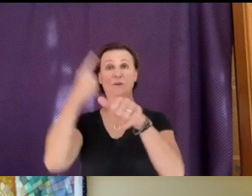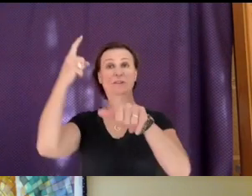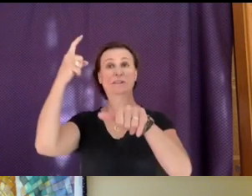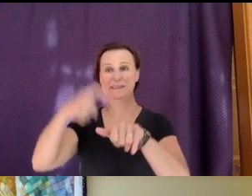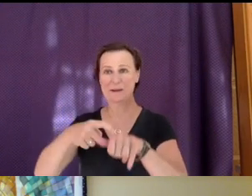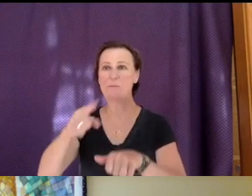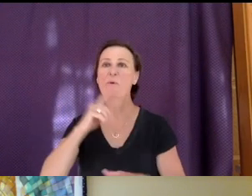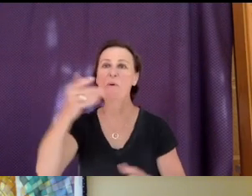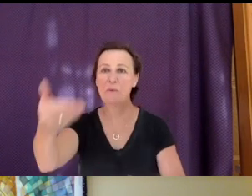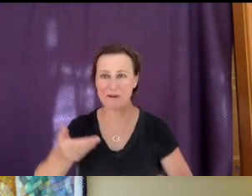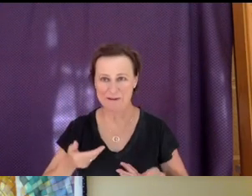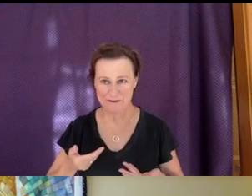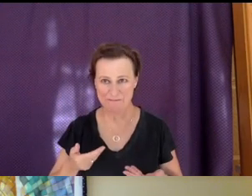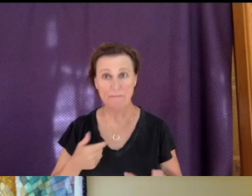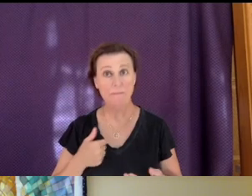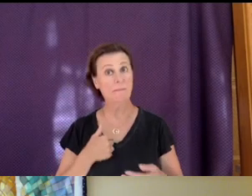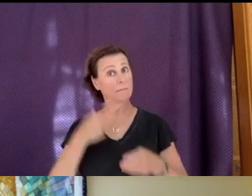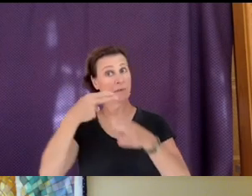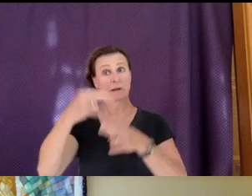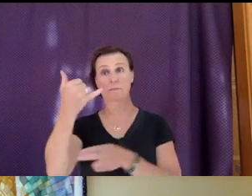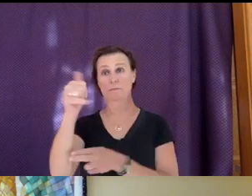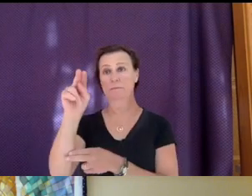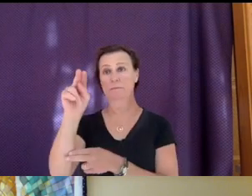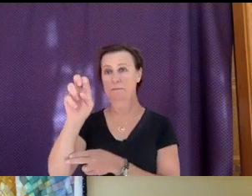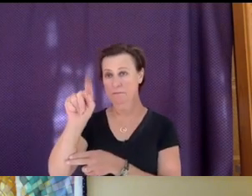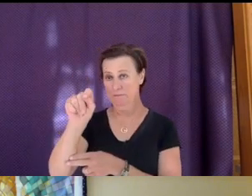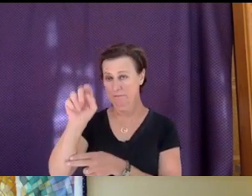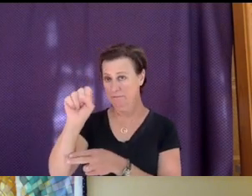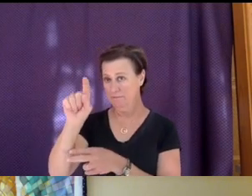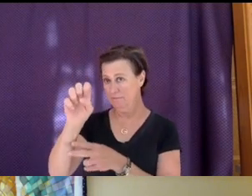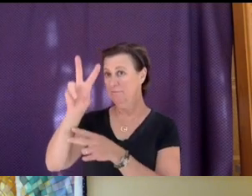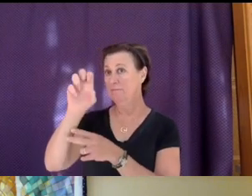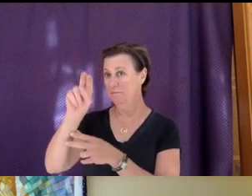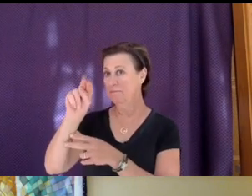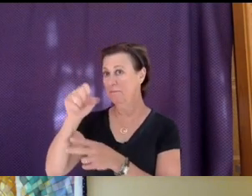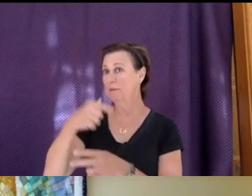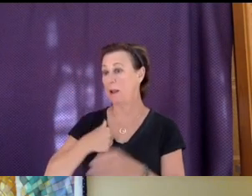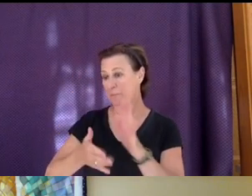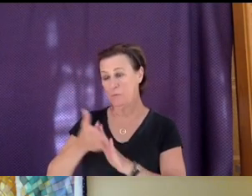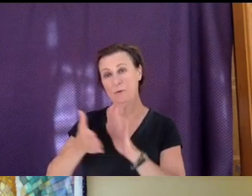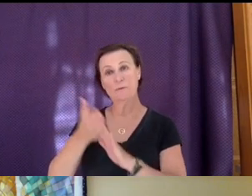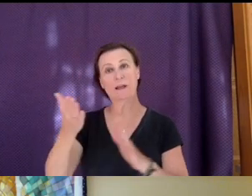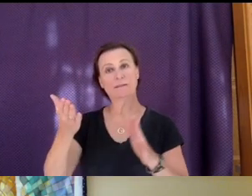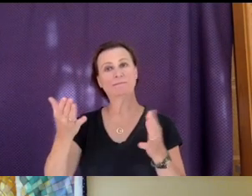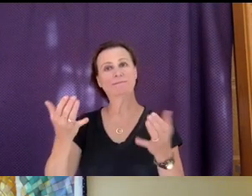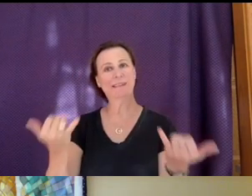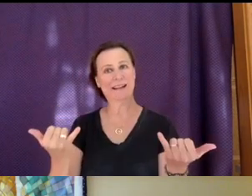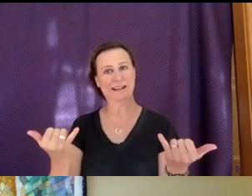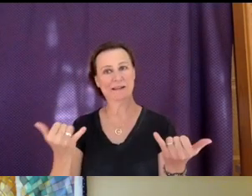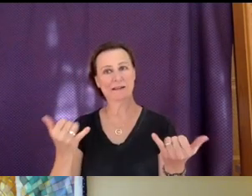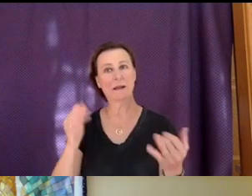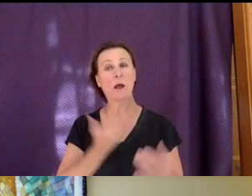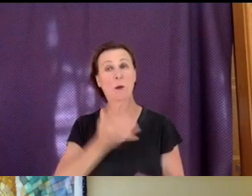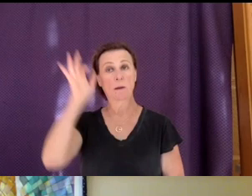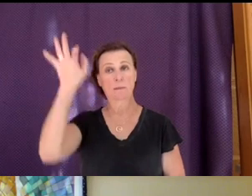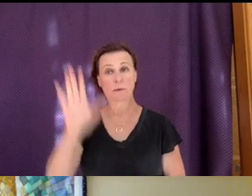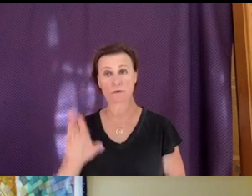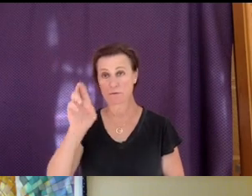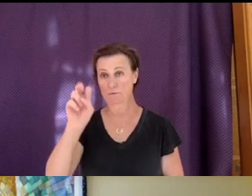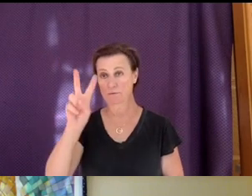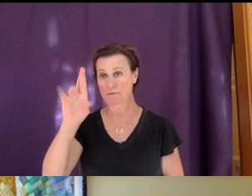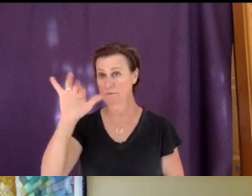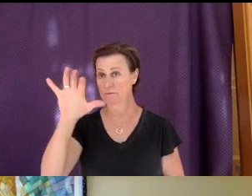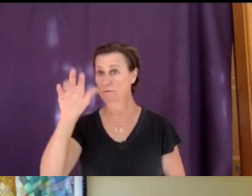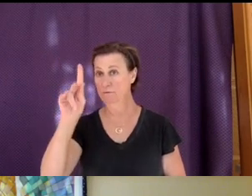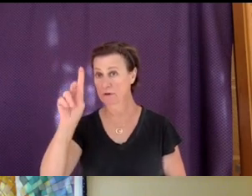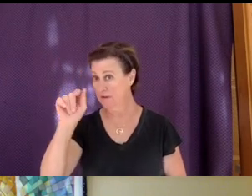welcome. I'm Janet Stevens, and I'll be your celebrant today. Our minister, the Reverend Rick Davis, is not in the